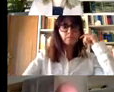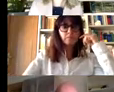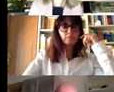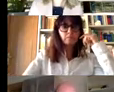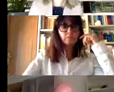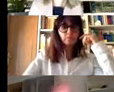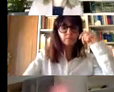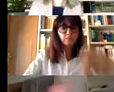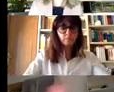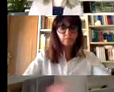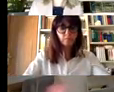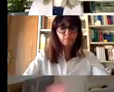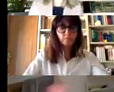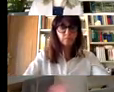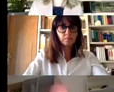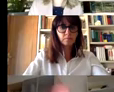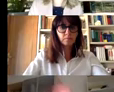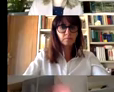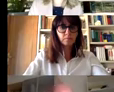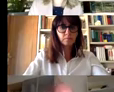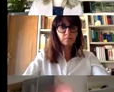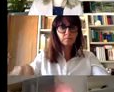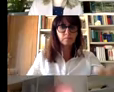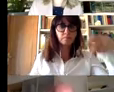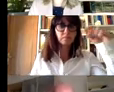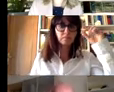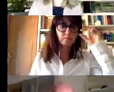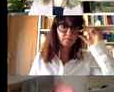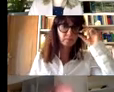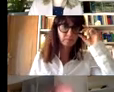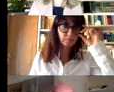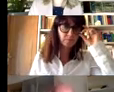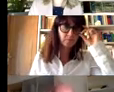Italy will enact at the domestic level the